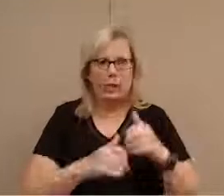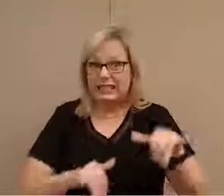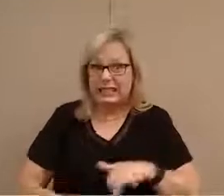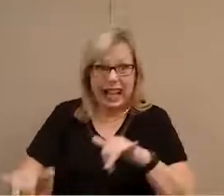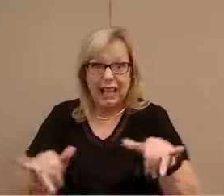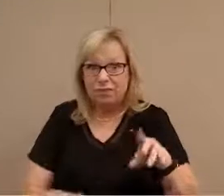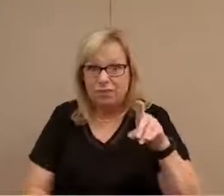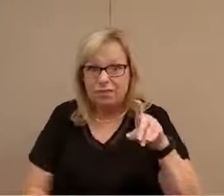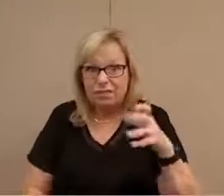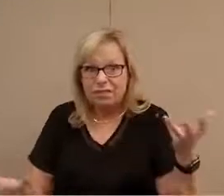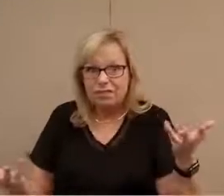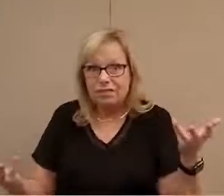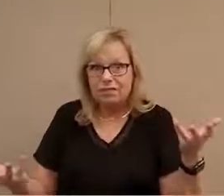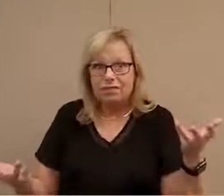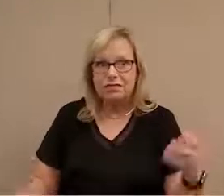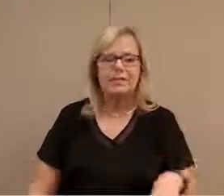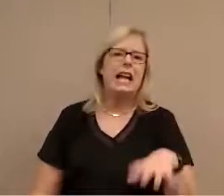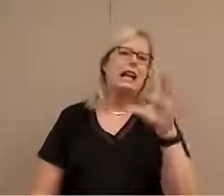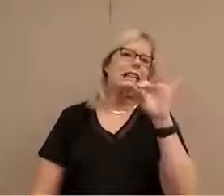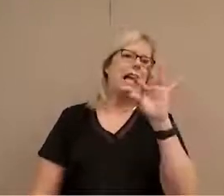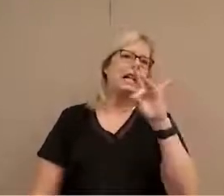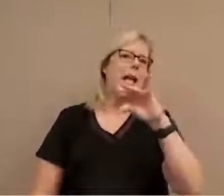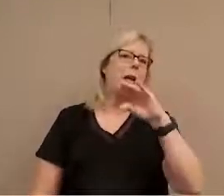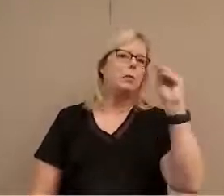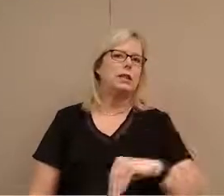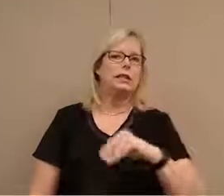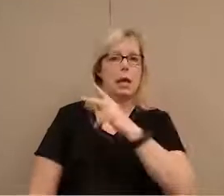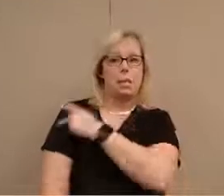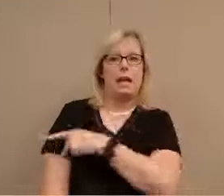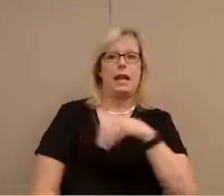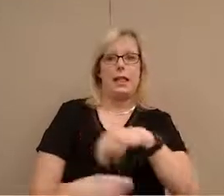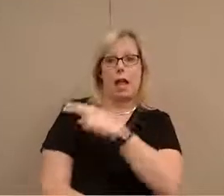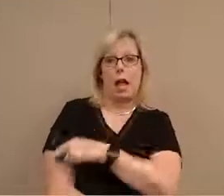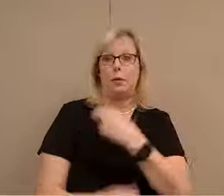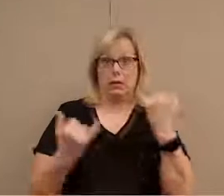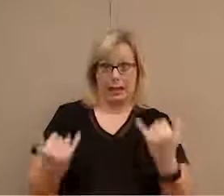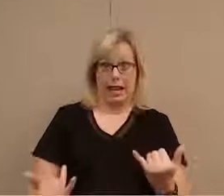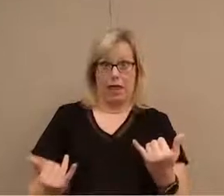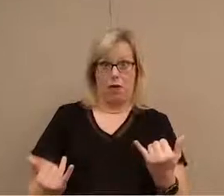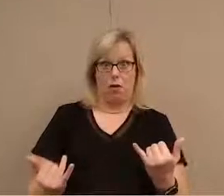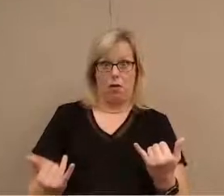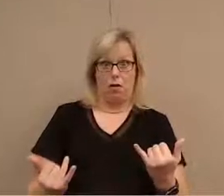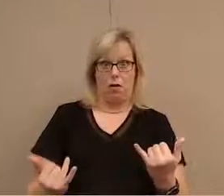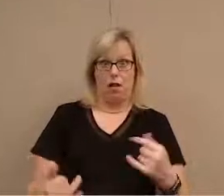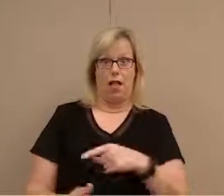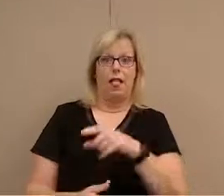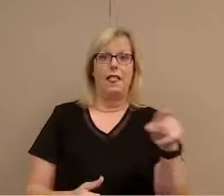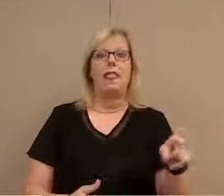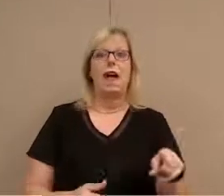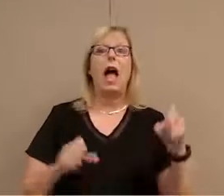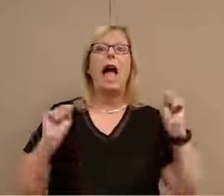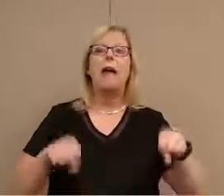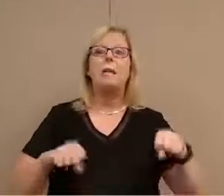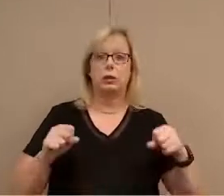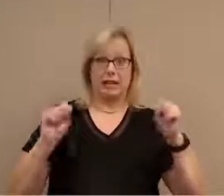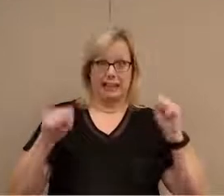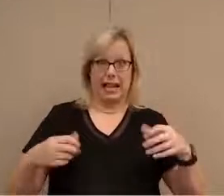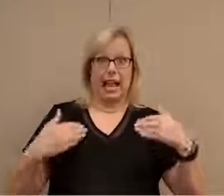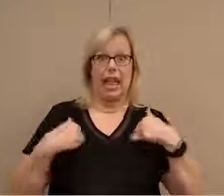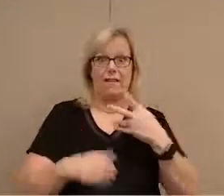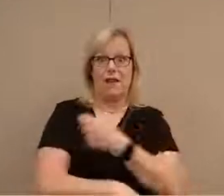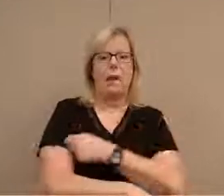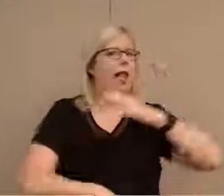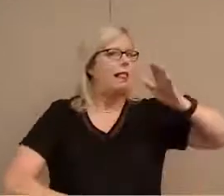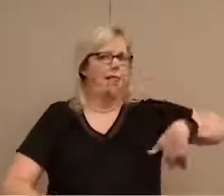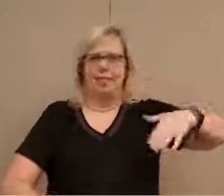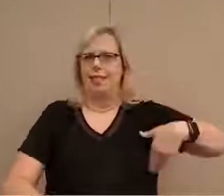in common? 98% of the patients I'm taking care of in the hospital are eligible for the vaccine, but have not taken